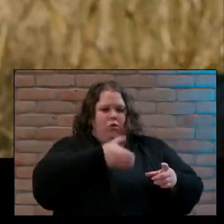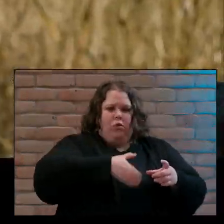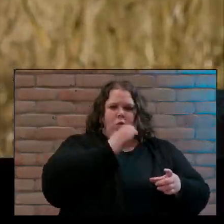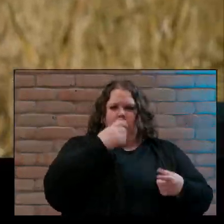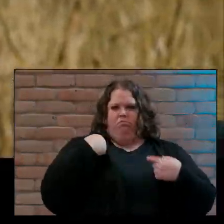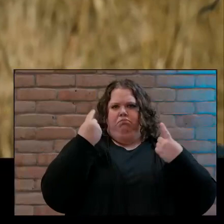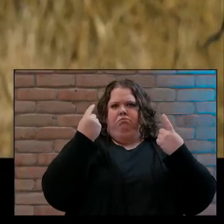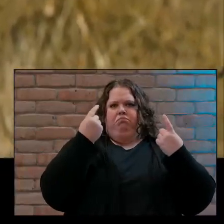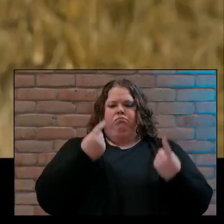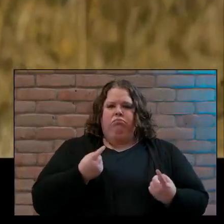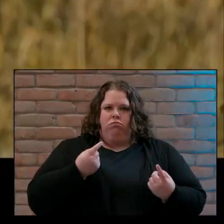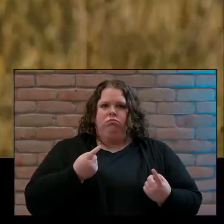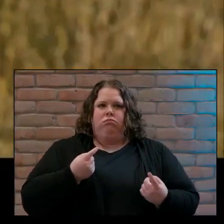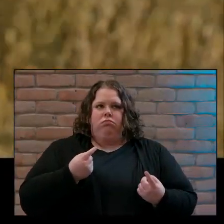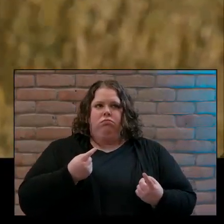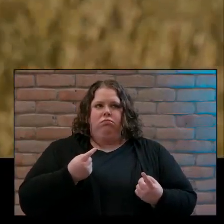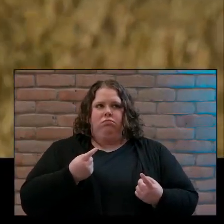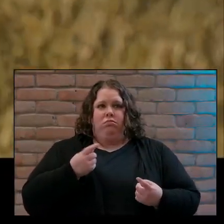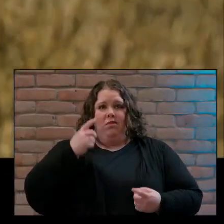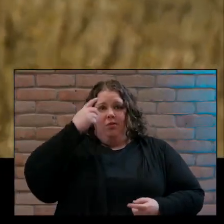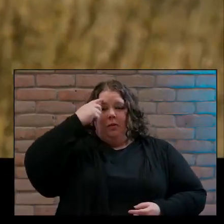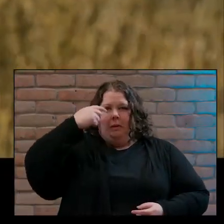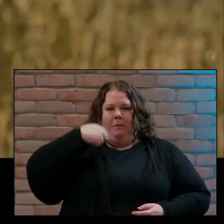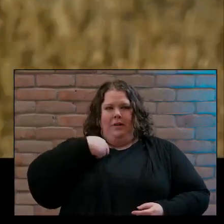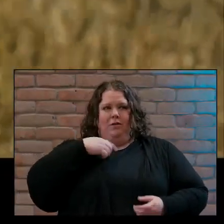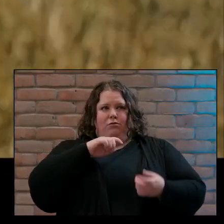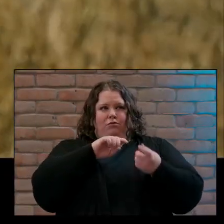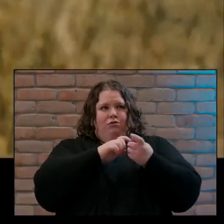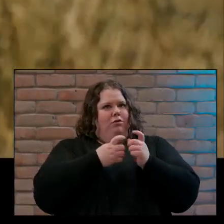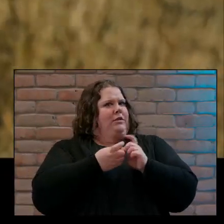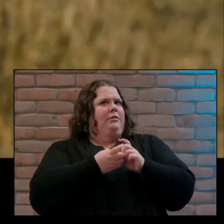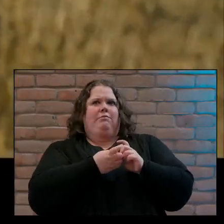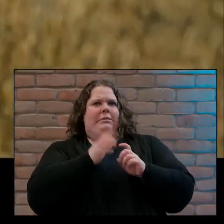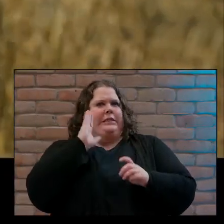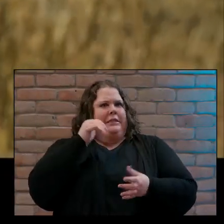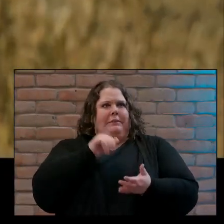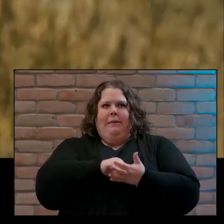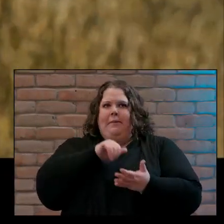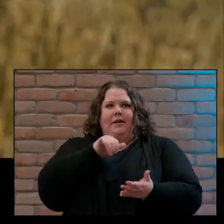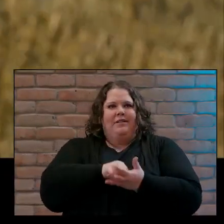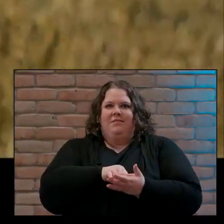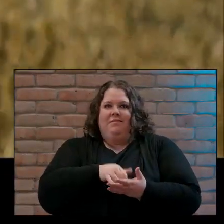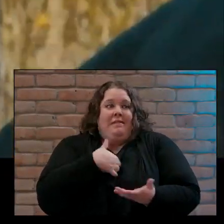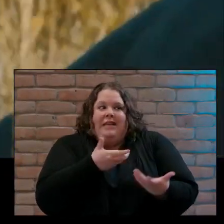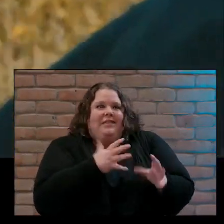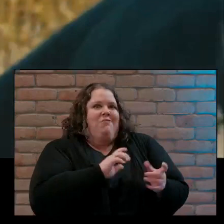For me, change seemed impossible. I didn't even want it.